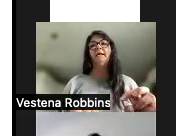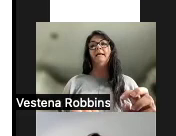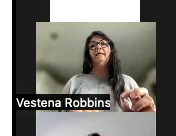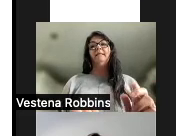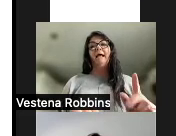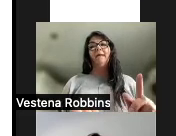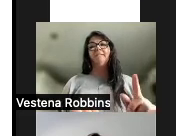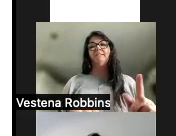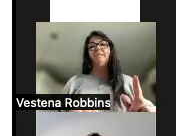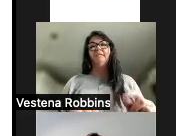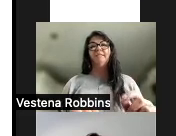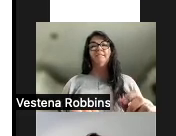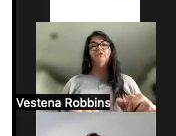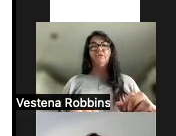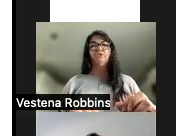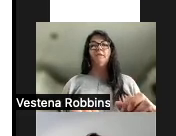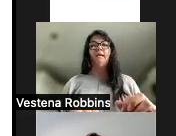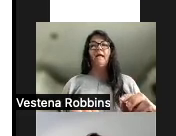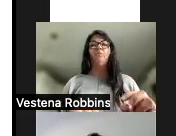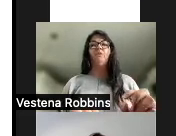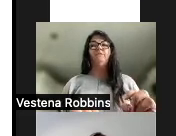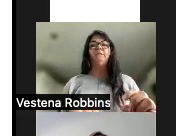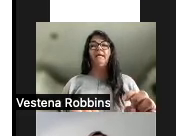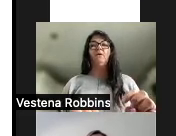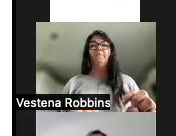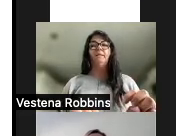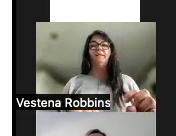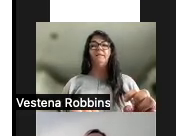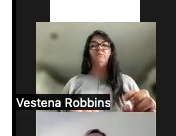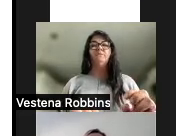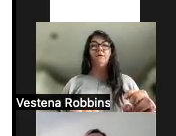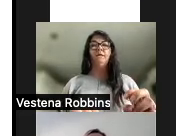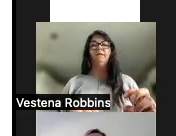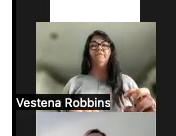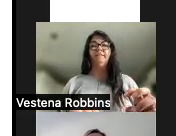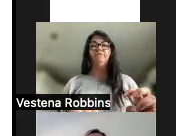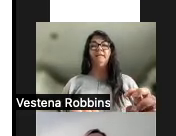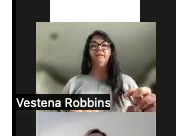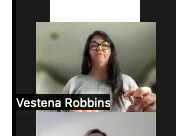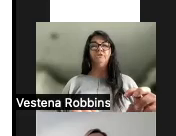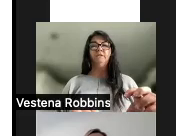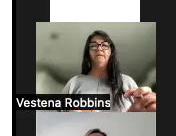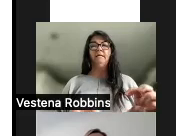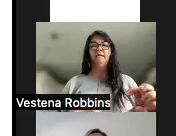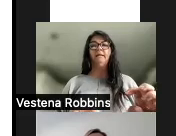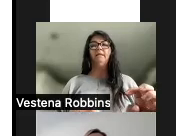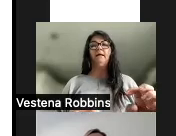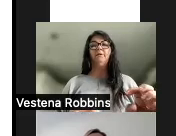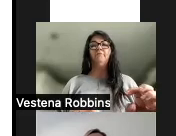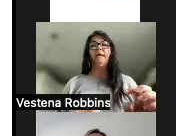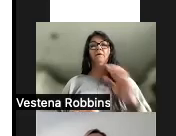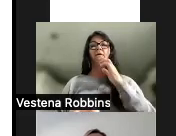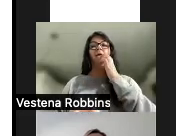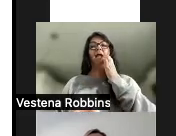today. The absence of an existing structure like that would have delayed our ability to respond effectively and efficiently and in a